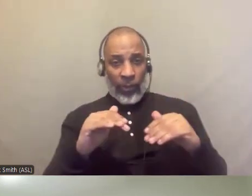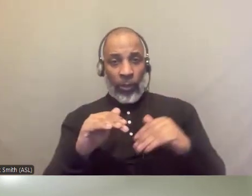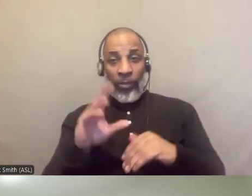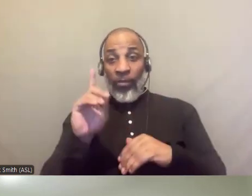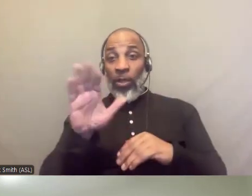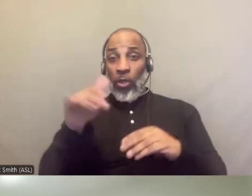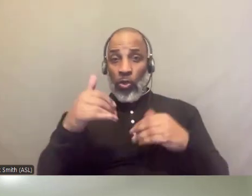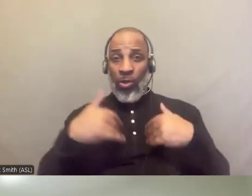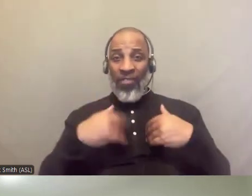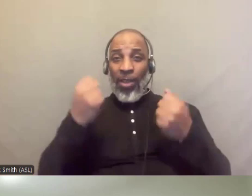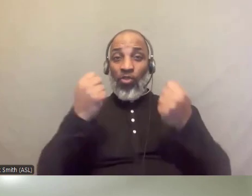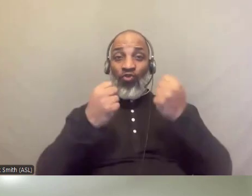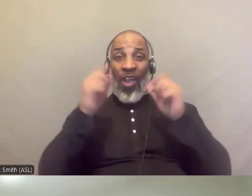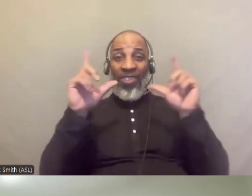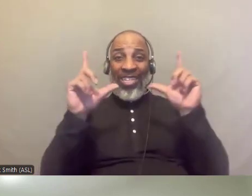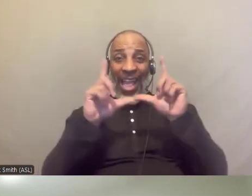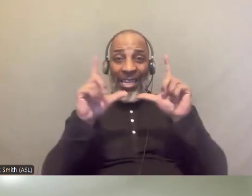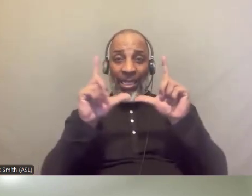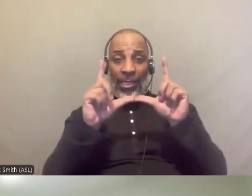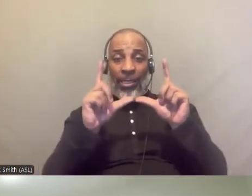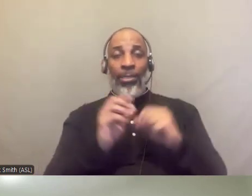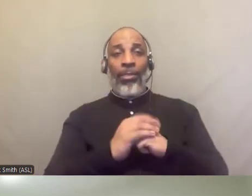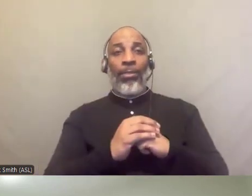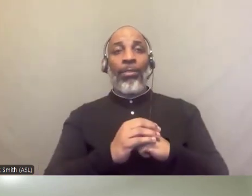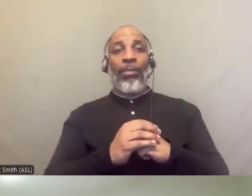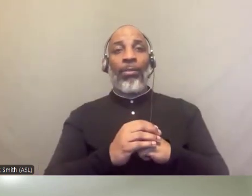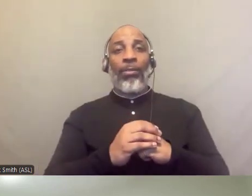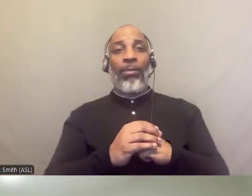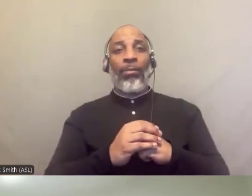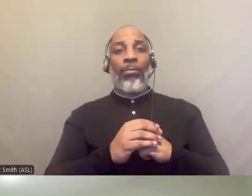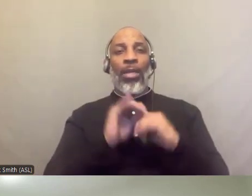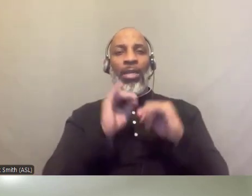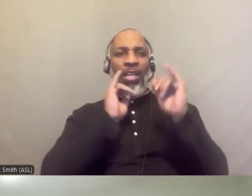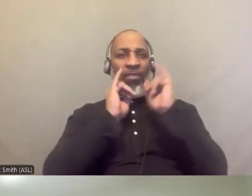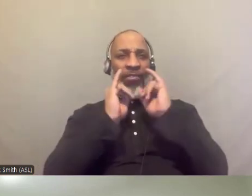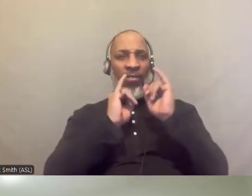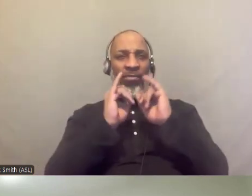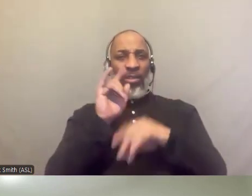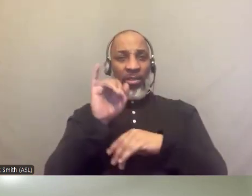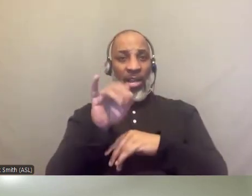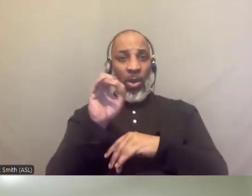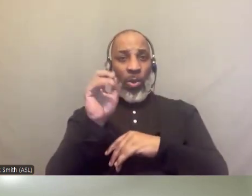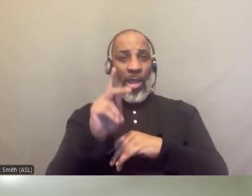you have a driver's license? If this comes up during an interview, is this okay?